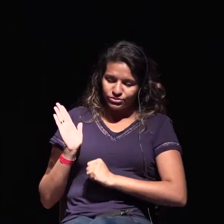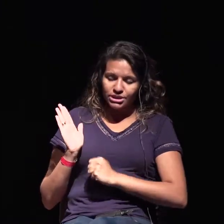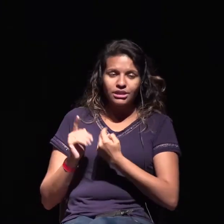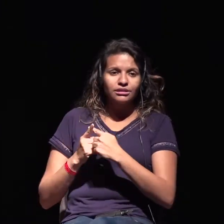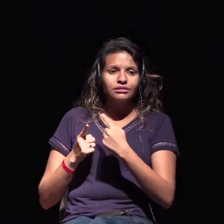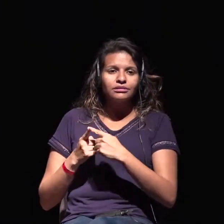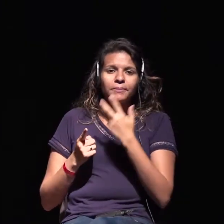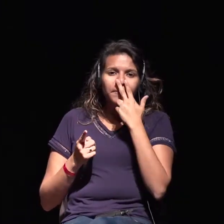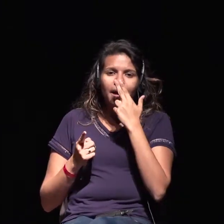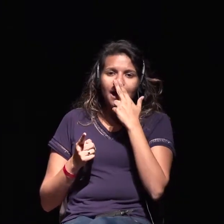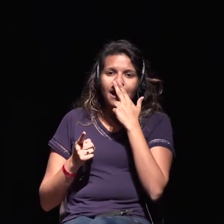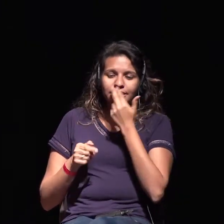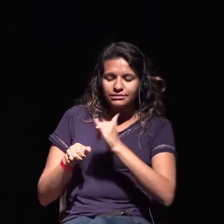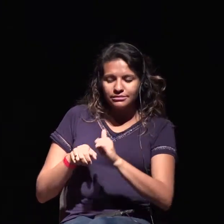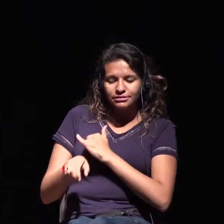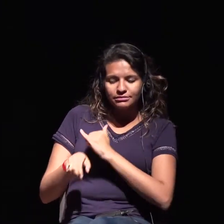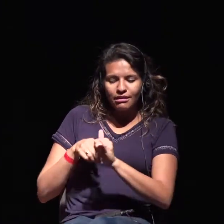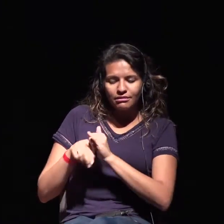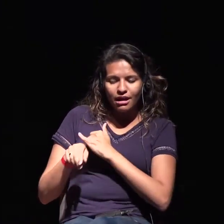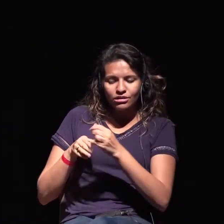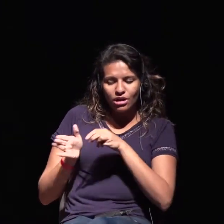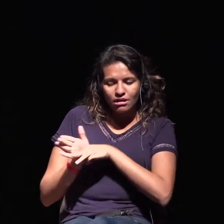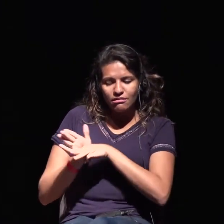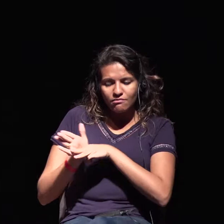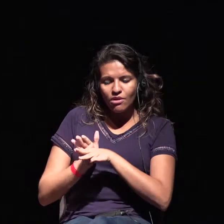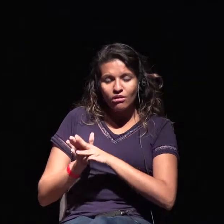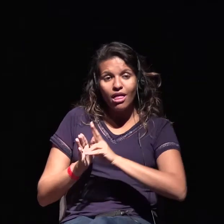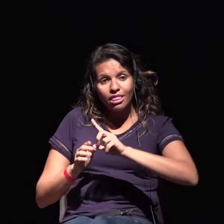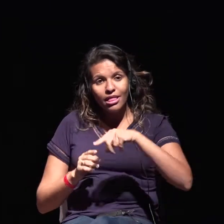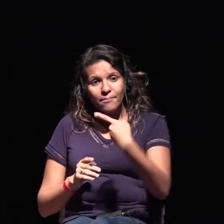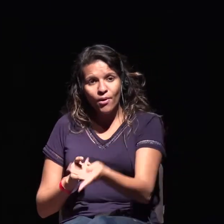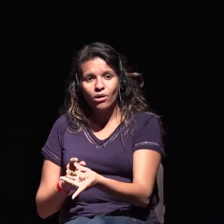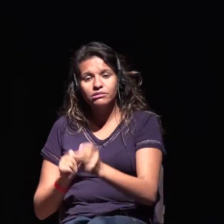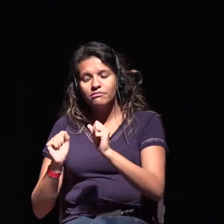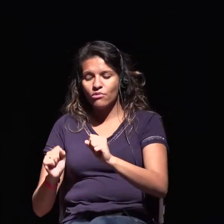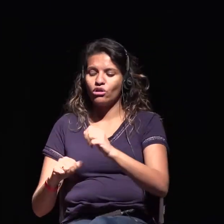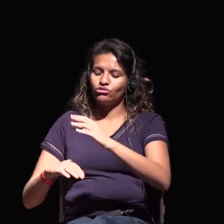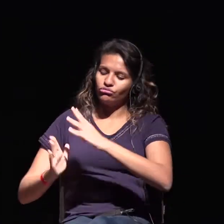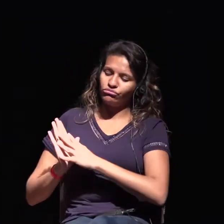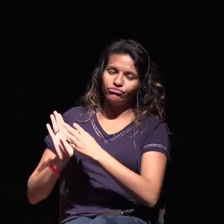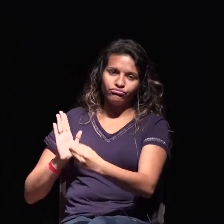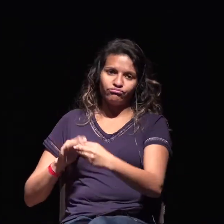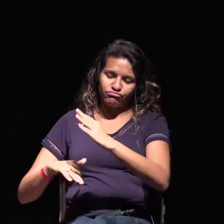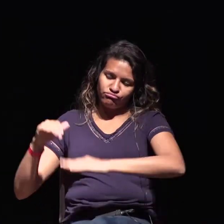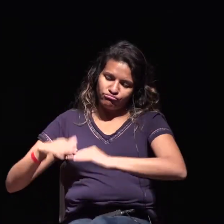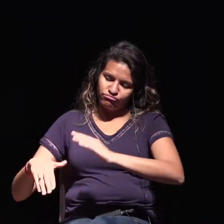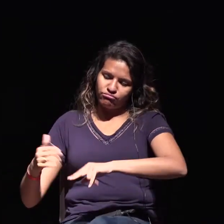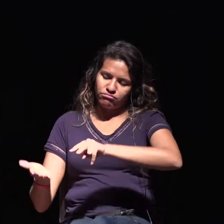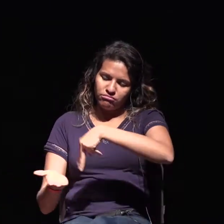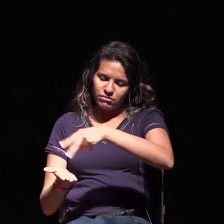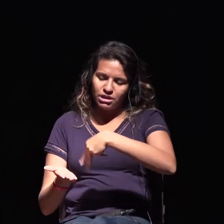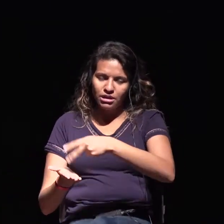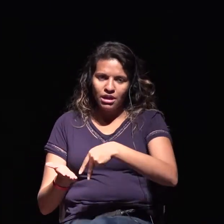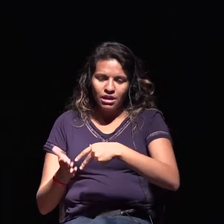A score could push art by inspiration out of the picture and still foster an individual approach.